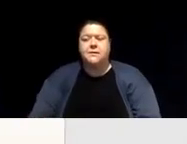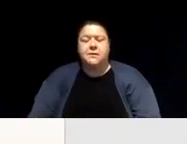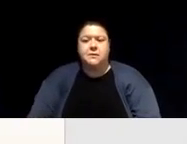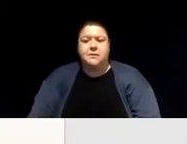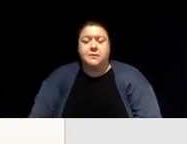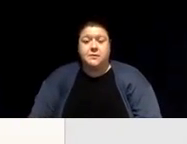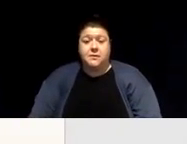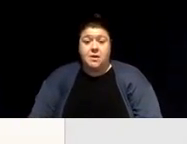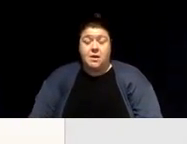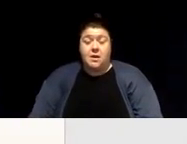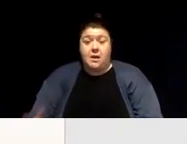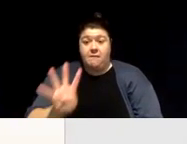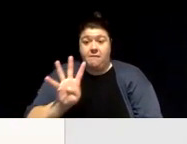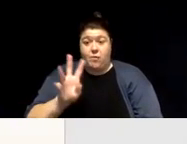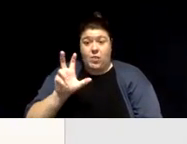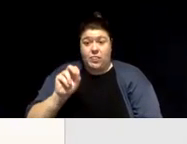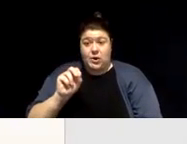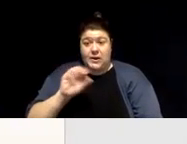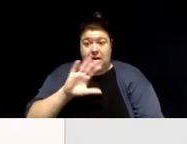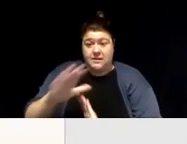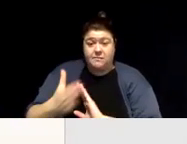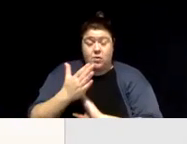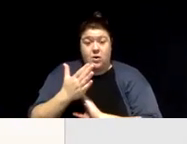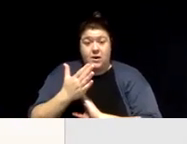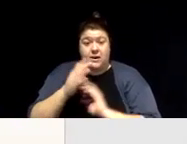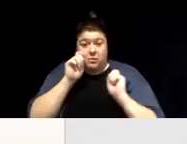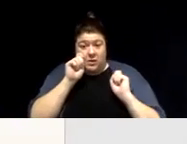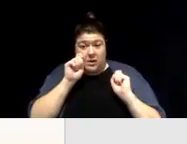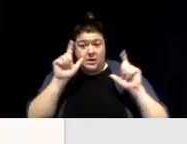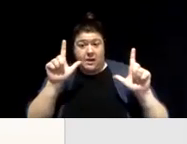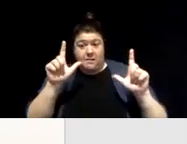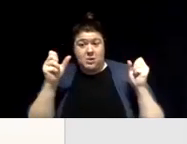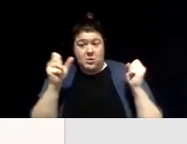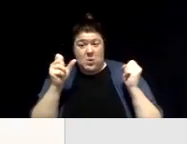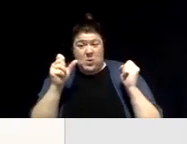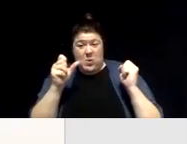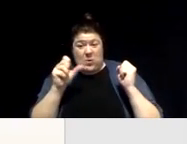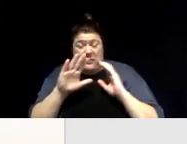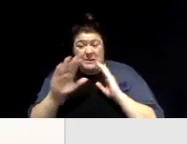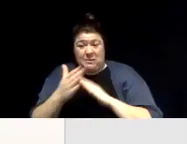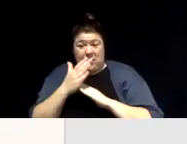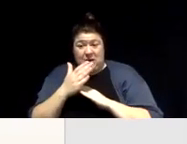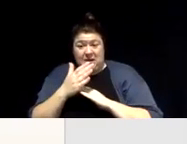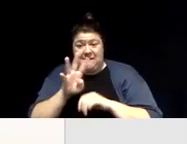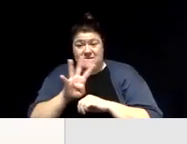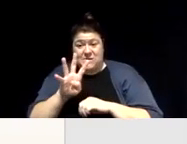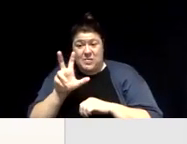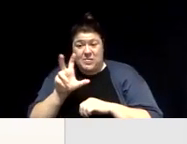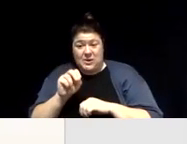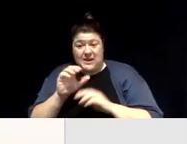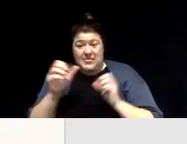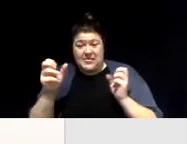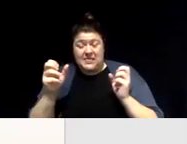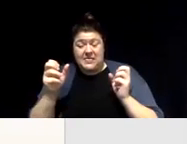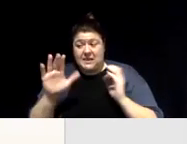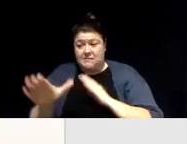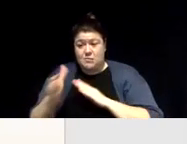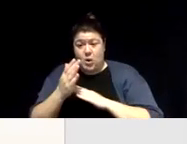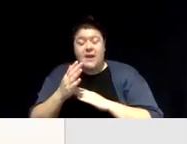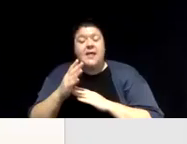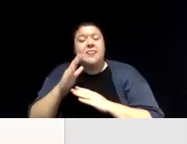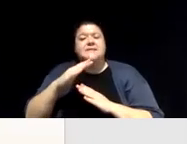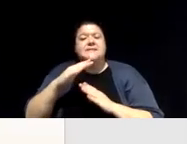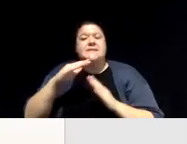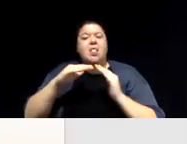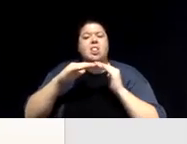At 4:30 a.m., you know how you wake up and you're cold in the morning? Because at 4:30 in the morning, not only is that the lowest temperature